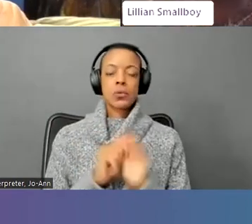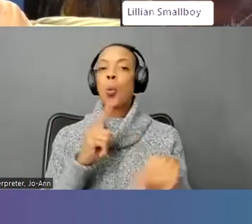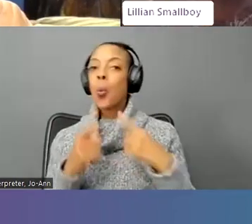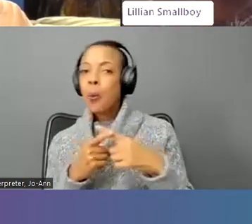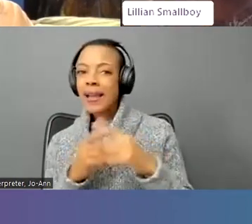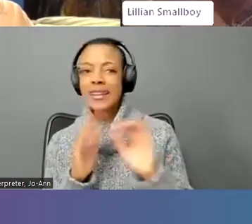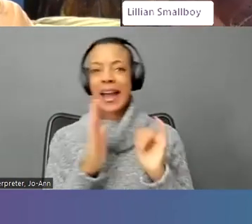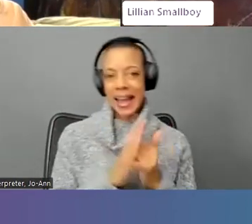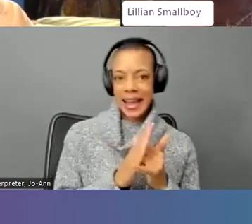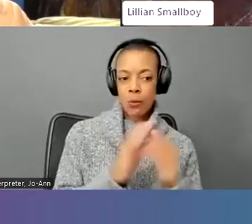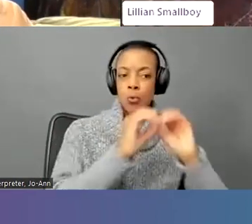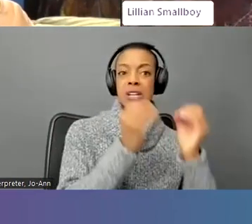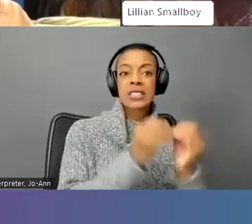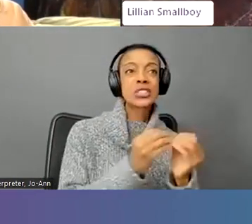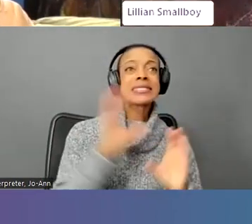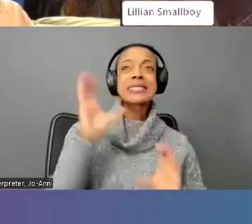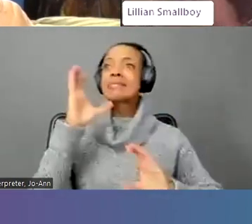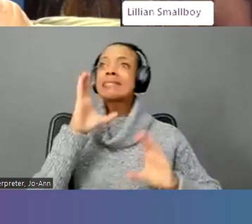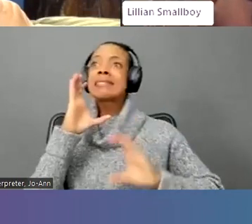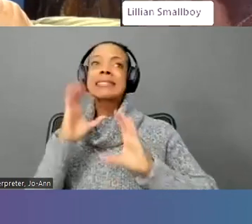how should organizations reach out?